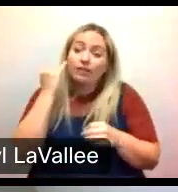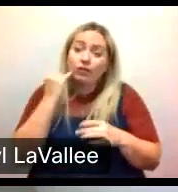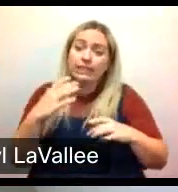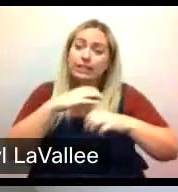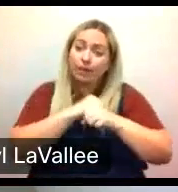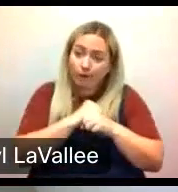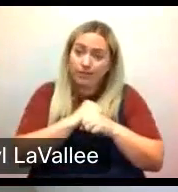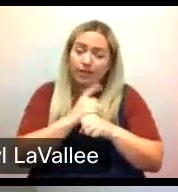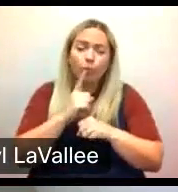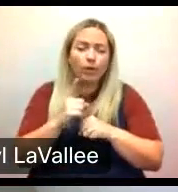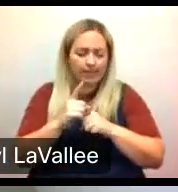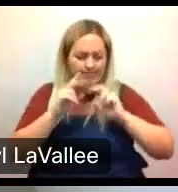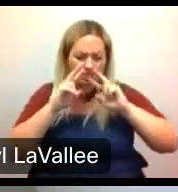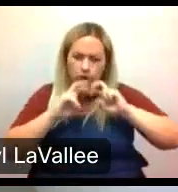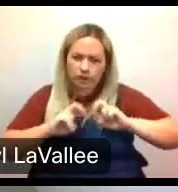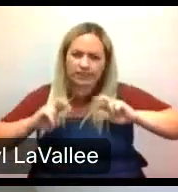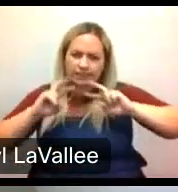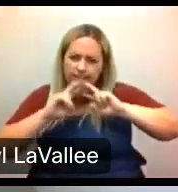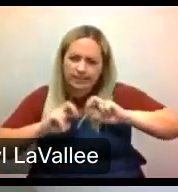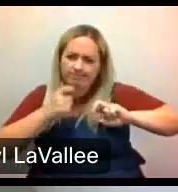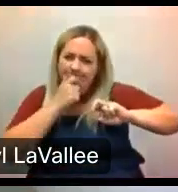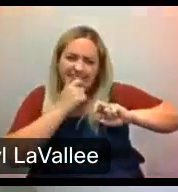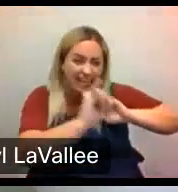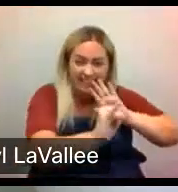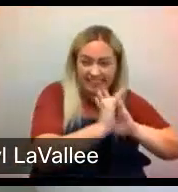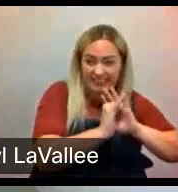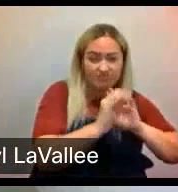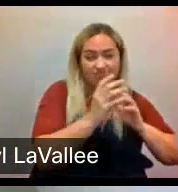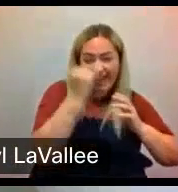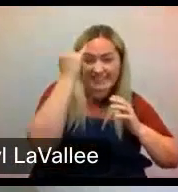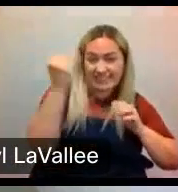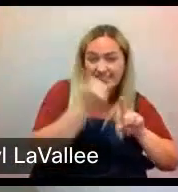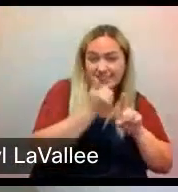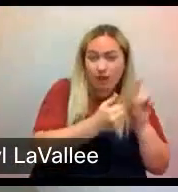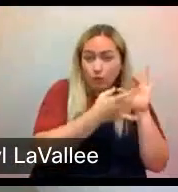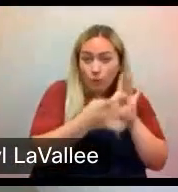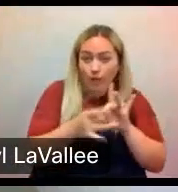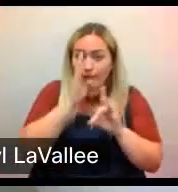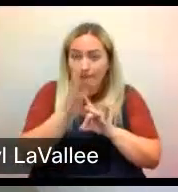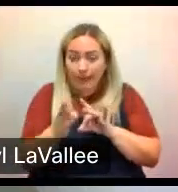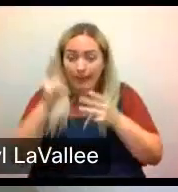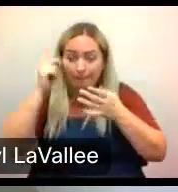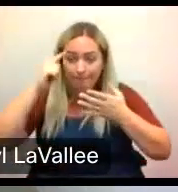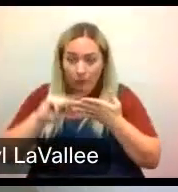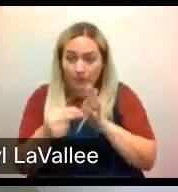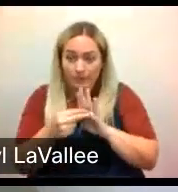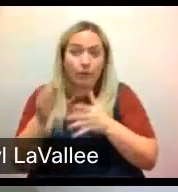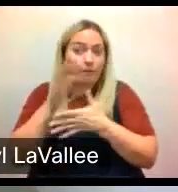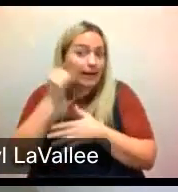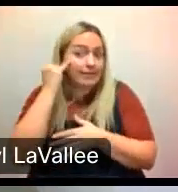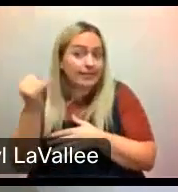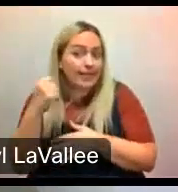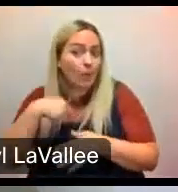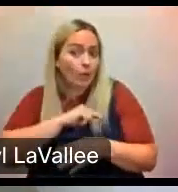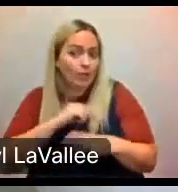very critical about whether an idea relates directly to the main purpose or main idea of what we are